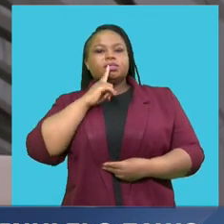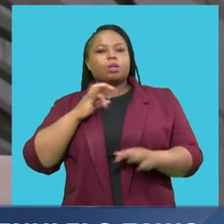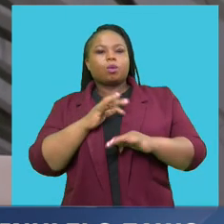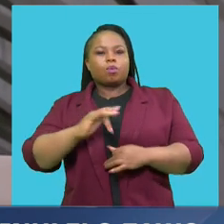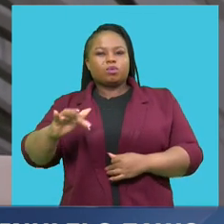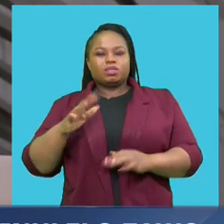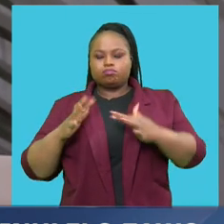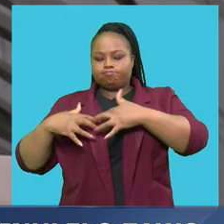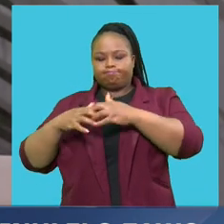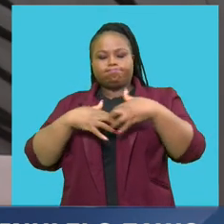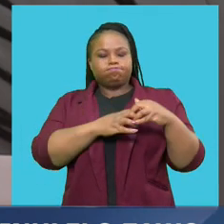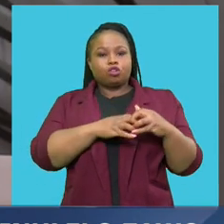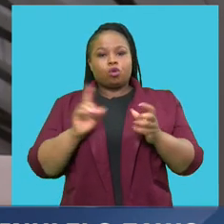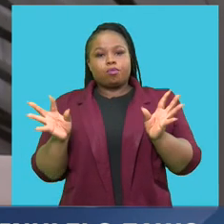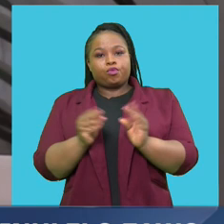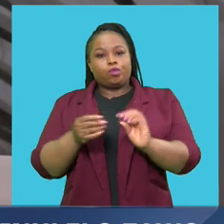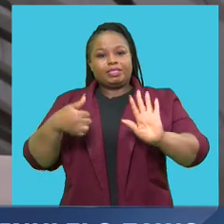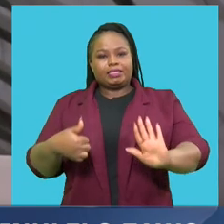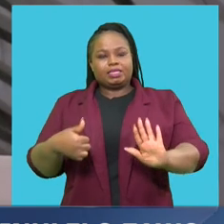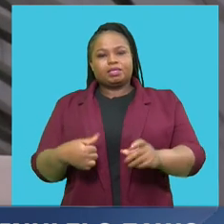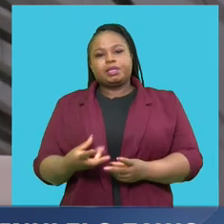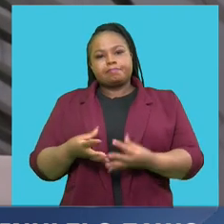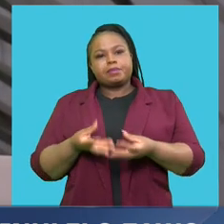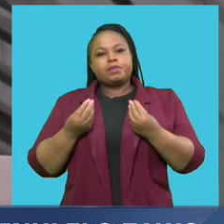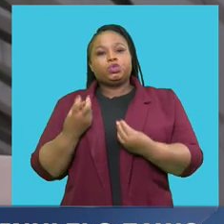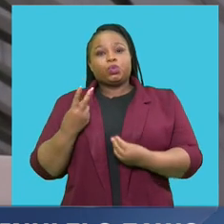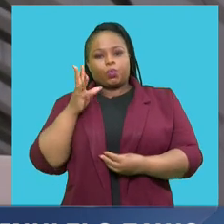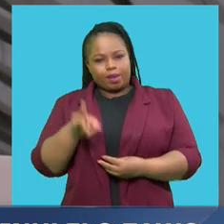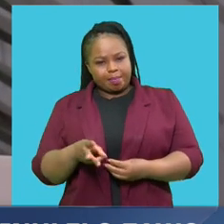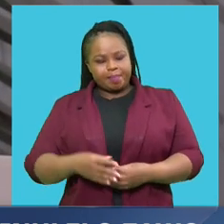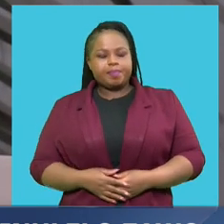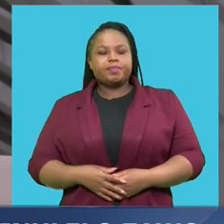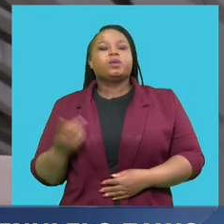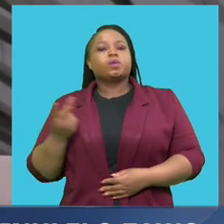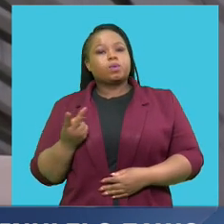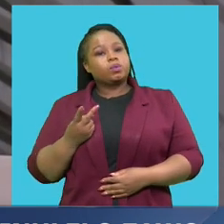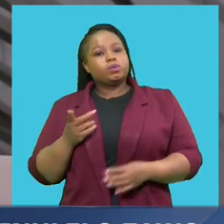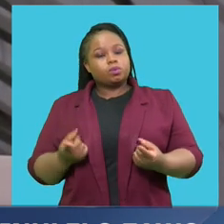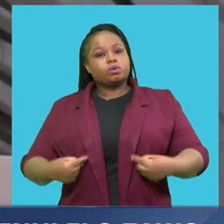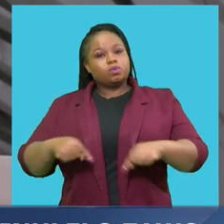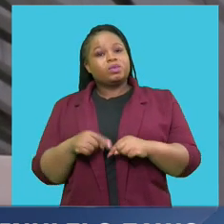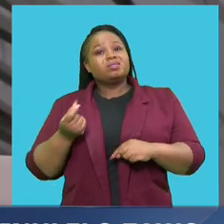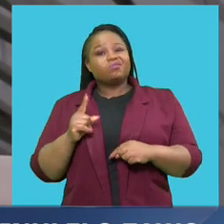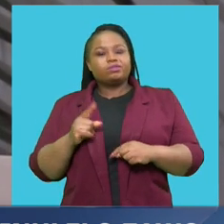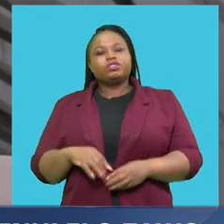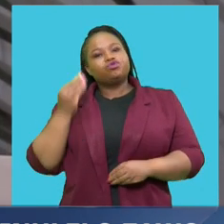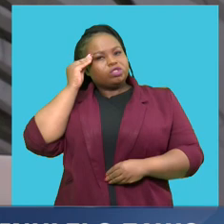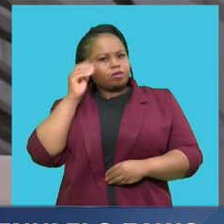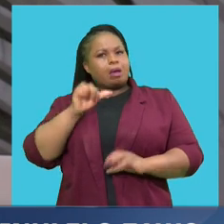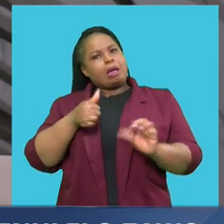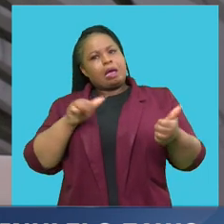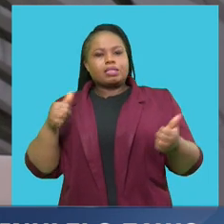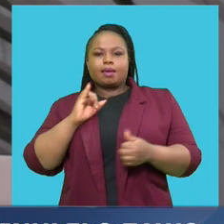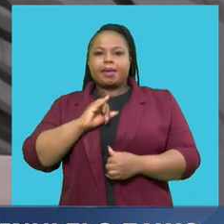establishment of the 2 out of the 6 solar farms. We have also attracted interest from other